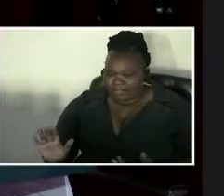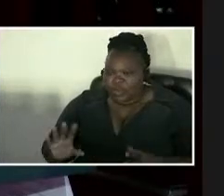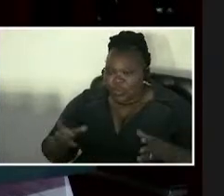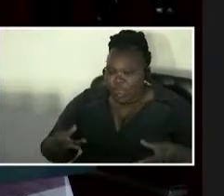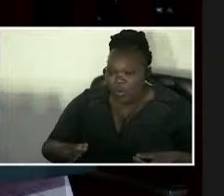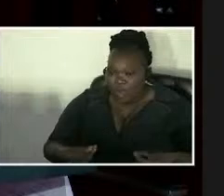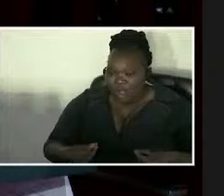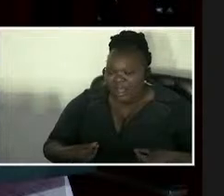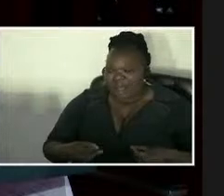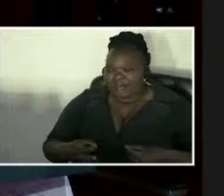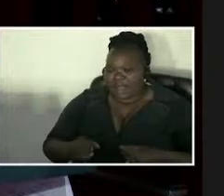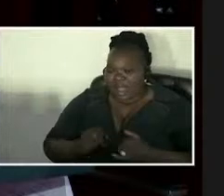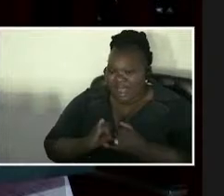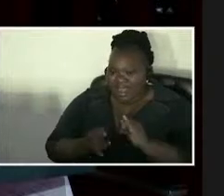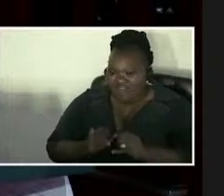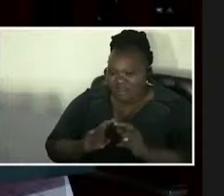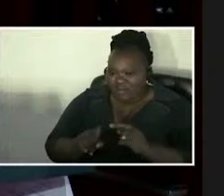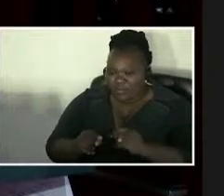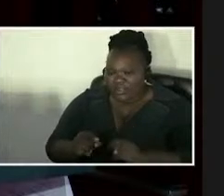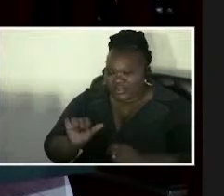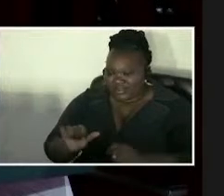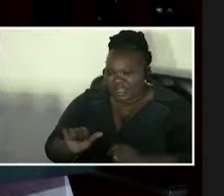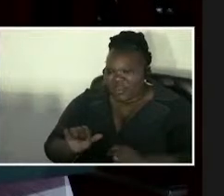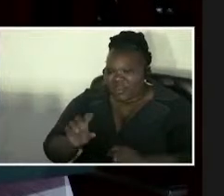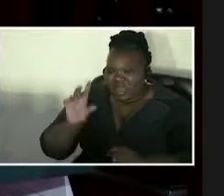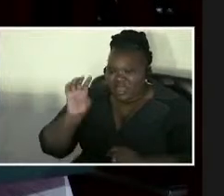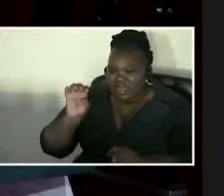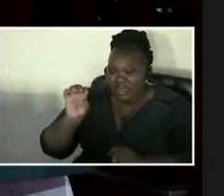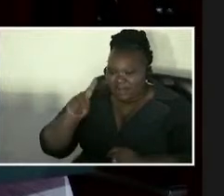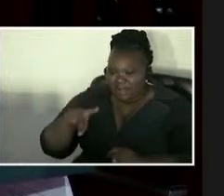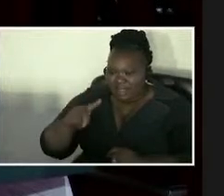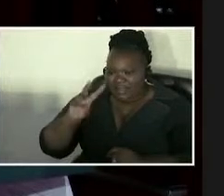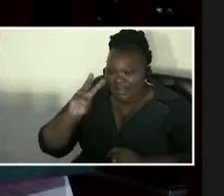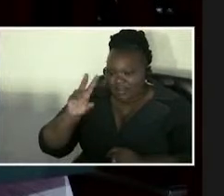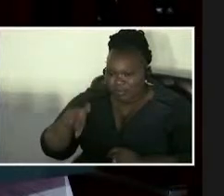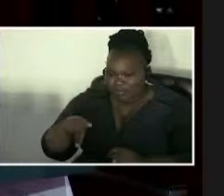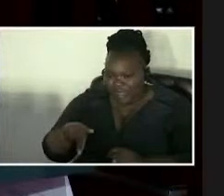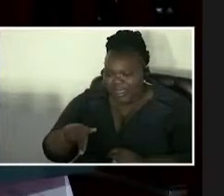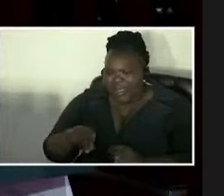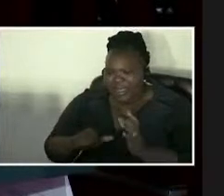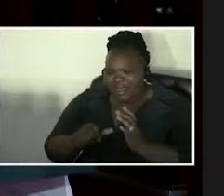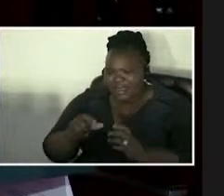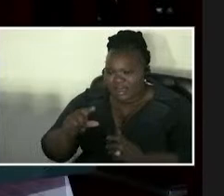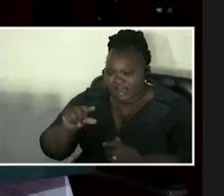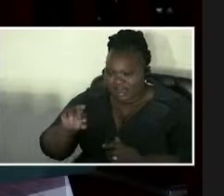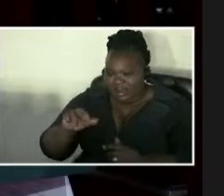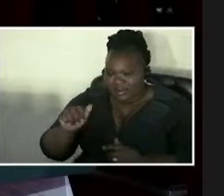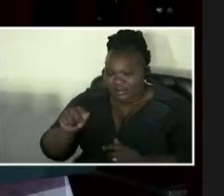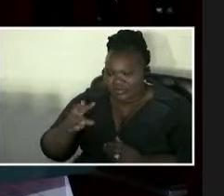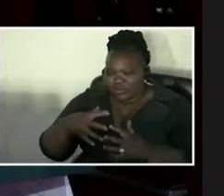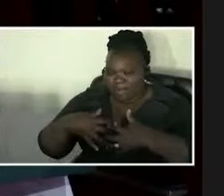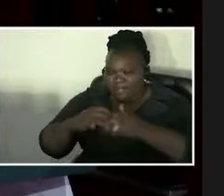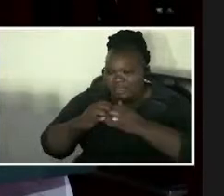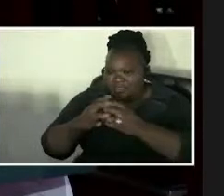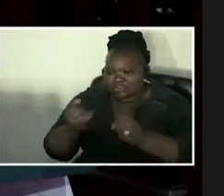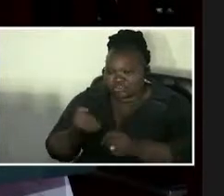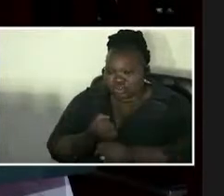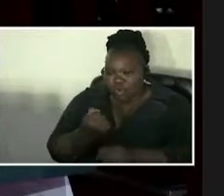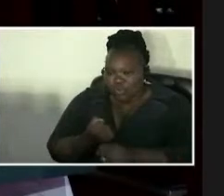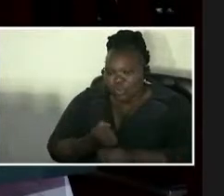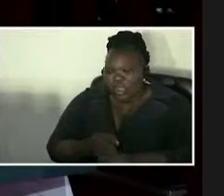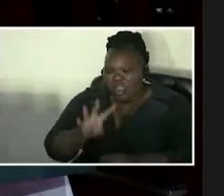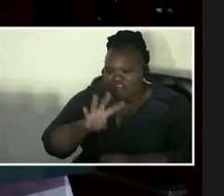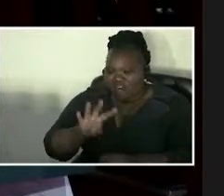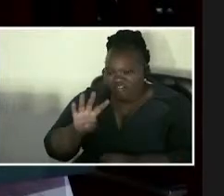11.736 million for the epw integrated grant for provinces to create jobs as well as